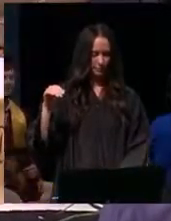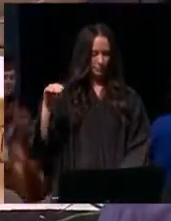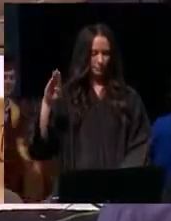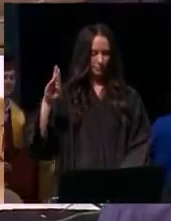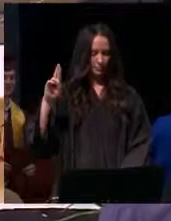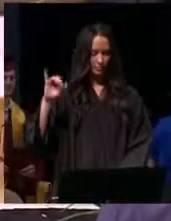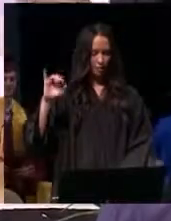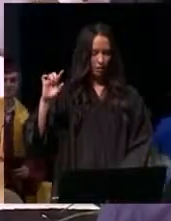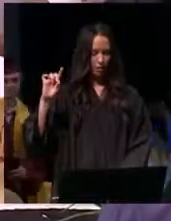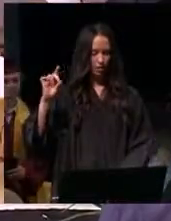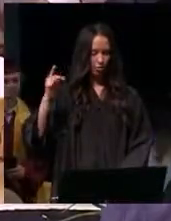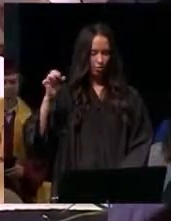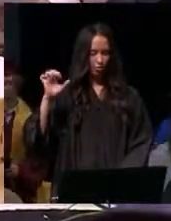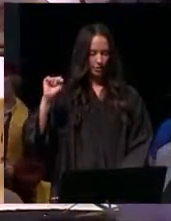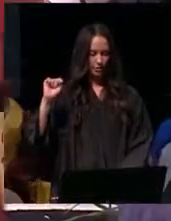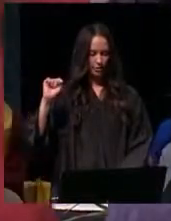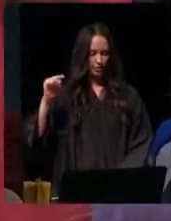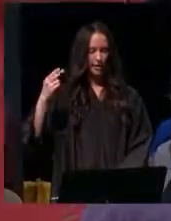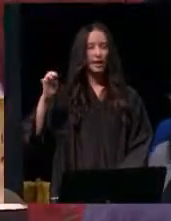Bridget Henny.